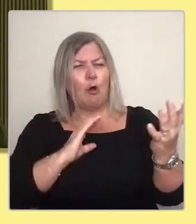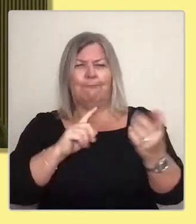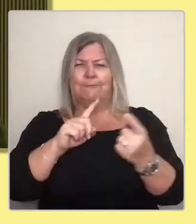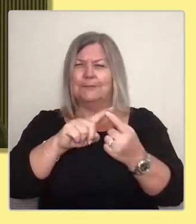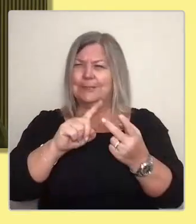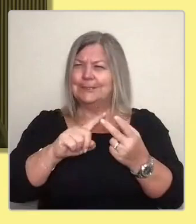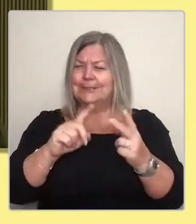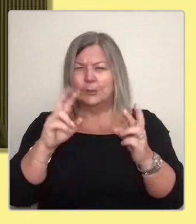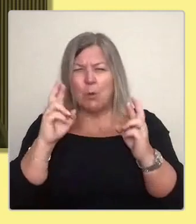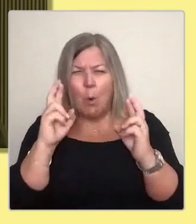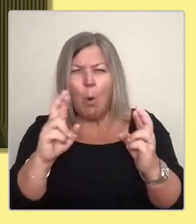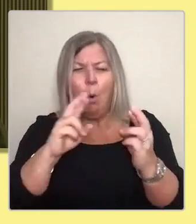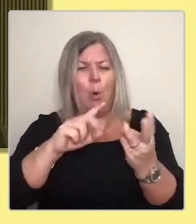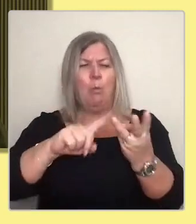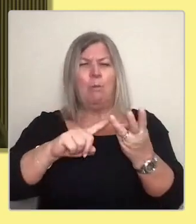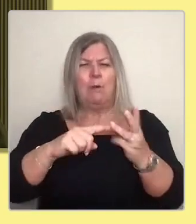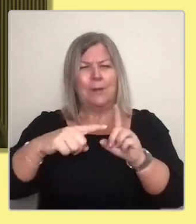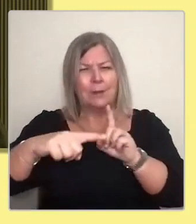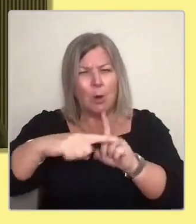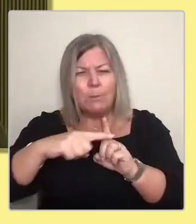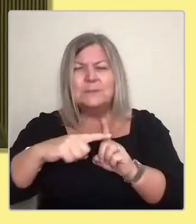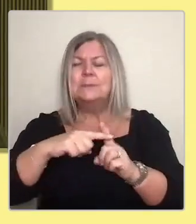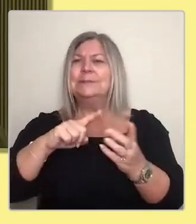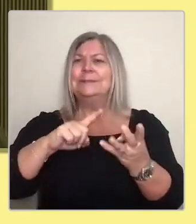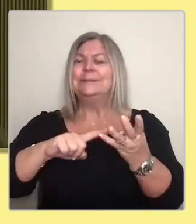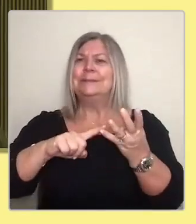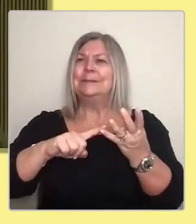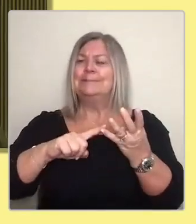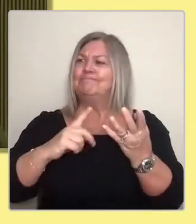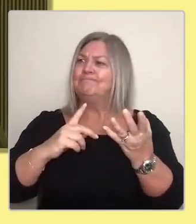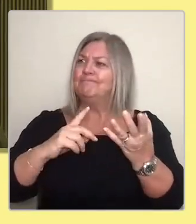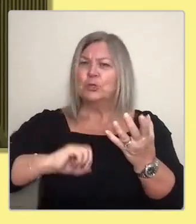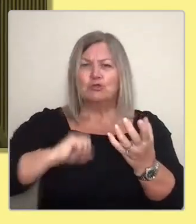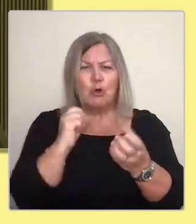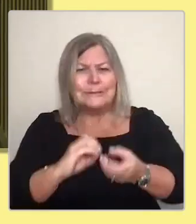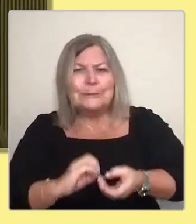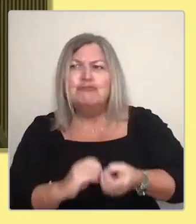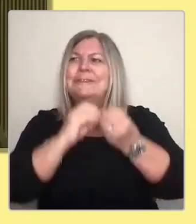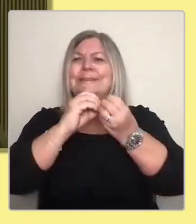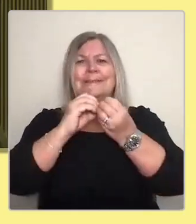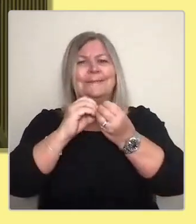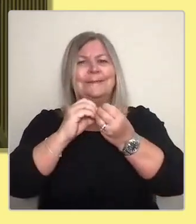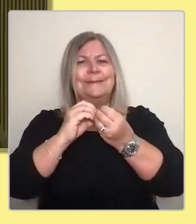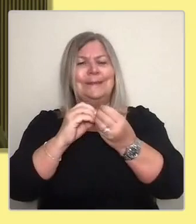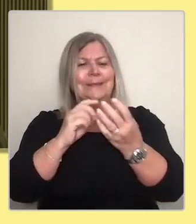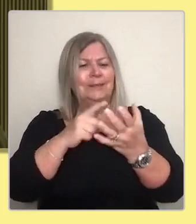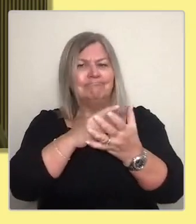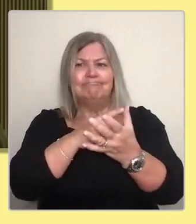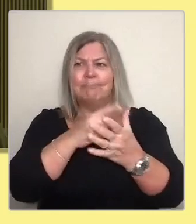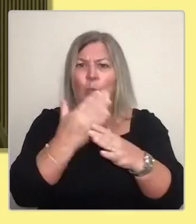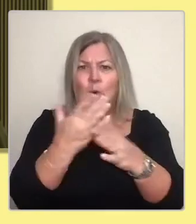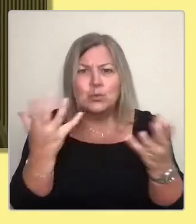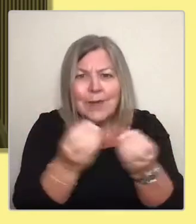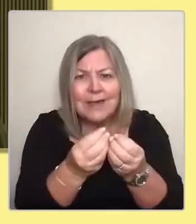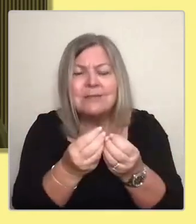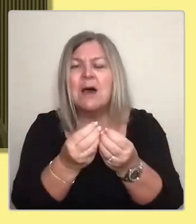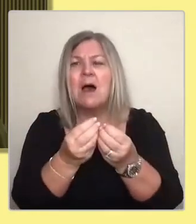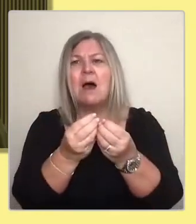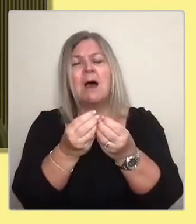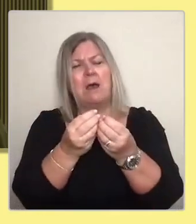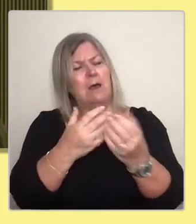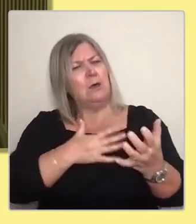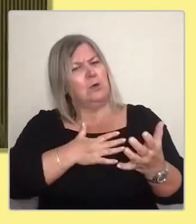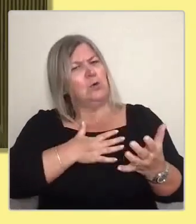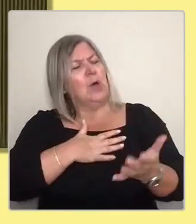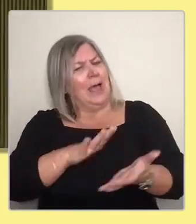optimism, confidence in being Scottish, creativity, everyone working together. And I really enjoyed that. I felt